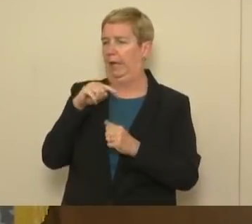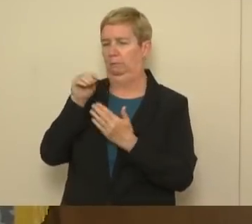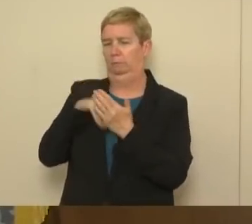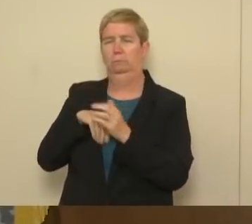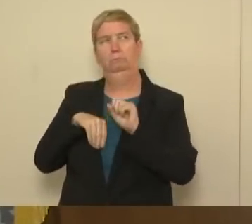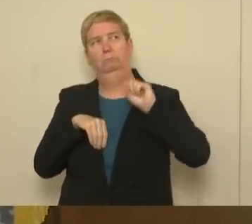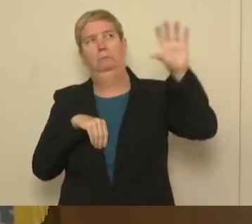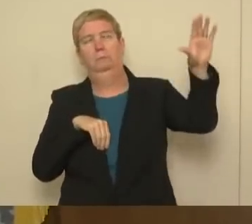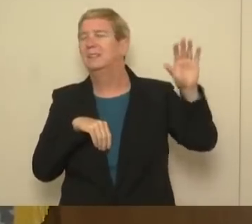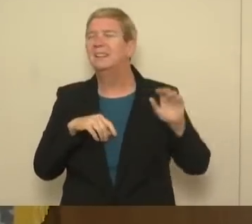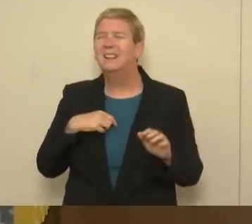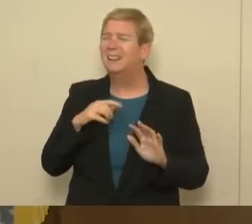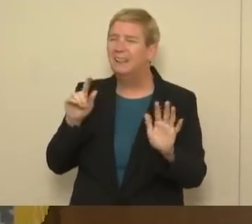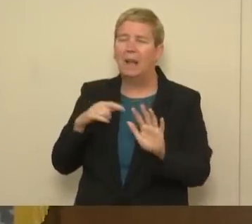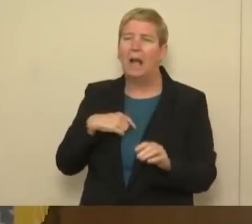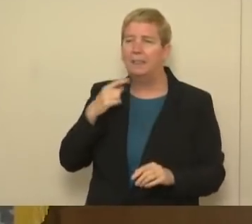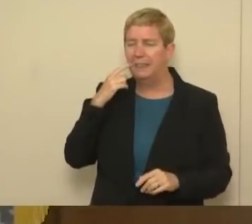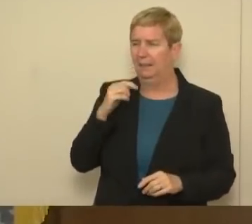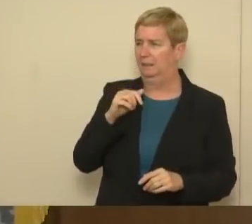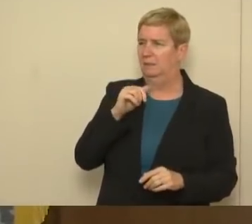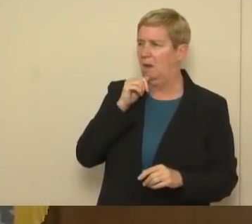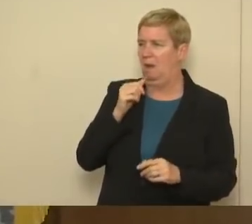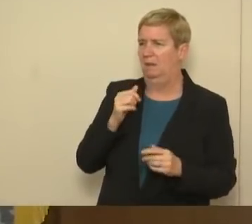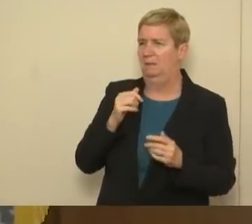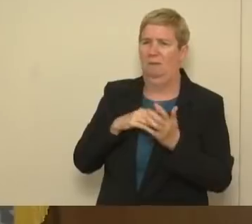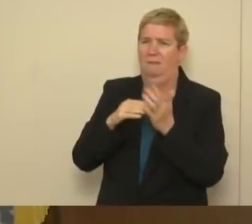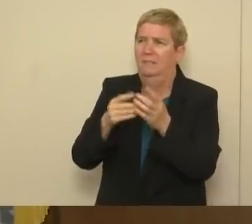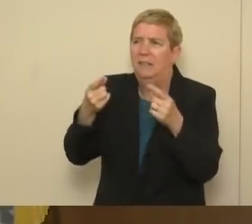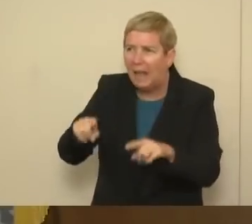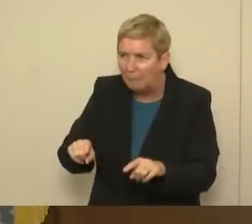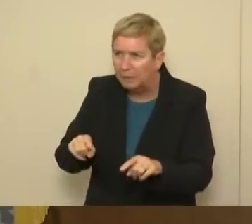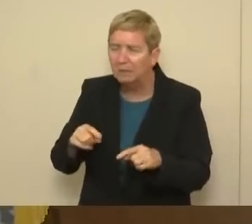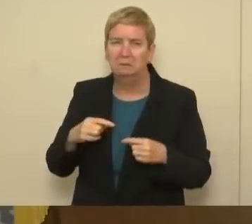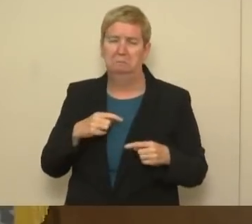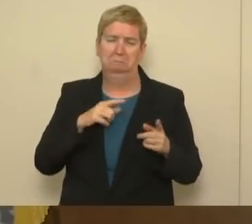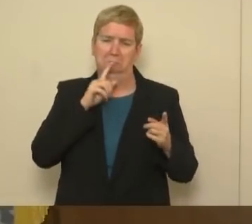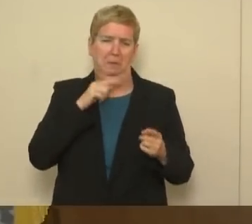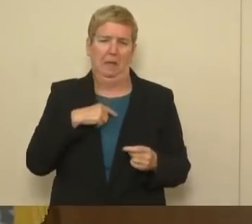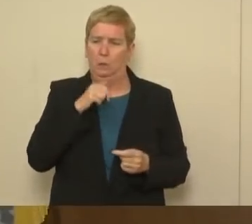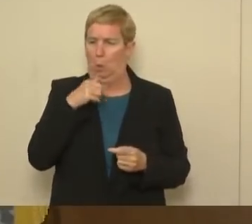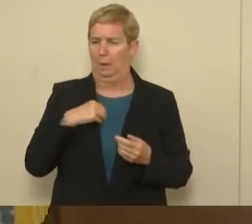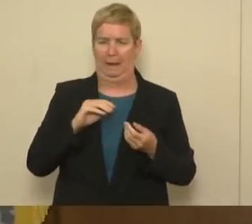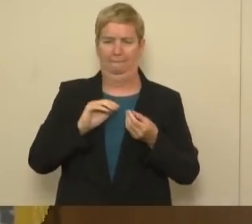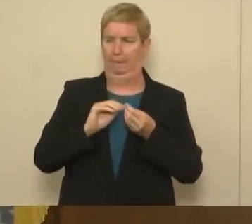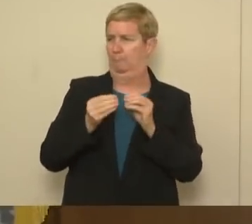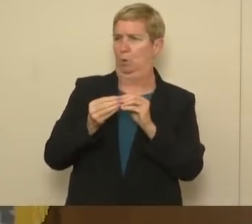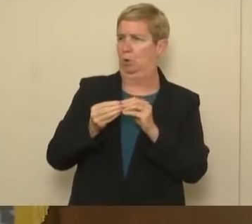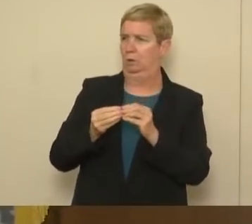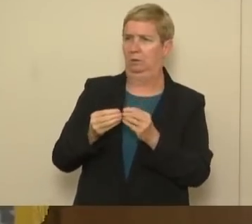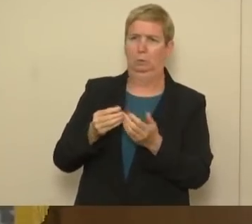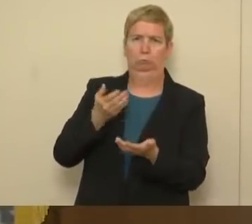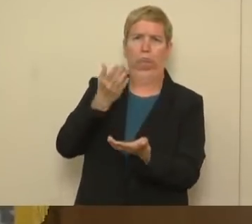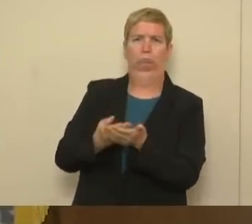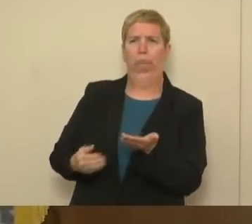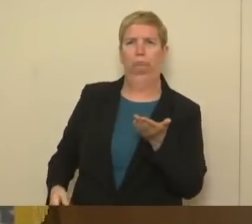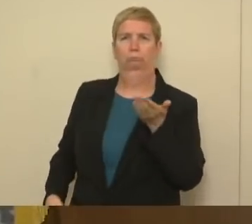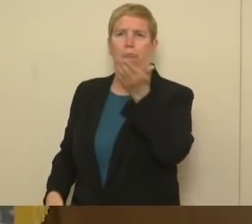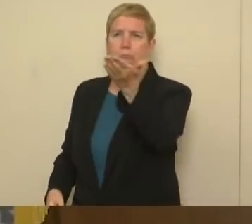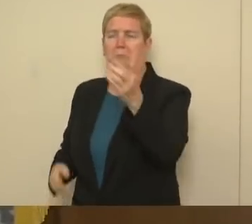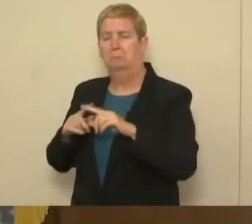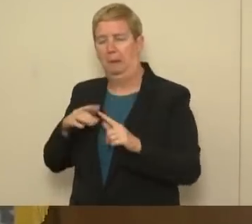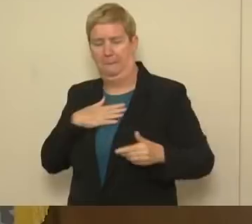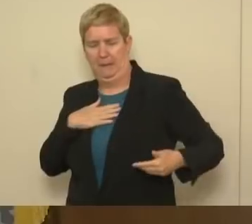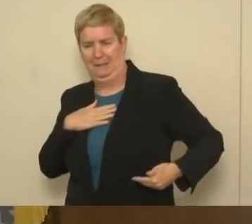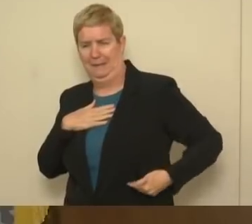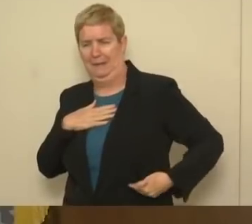low. I don't have the facts to back that gut reaction to that. I agree with Director